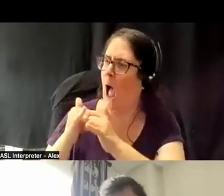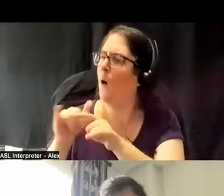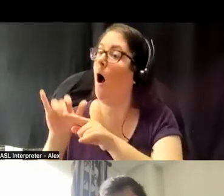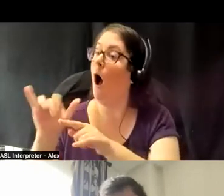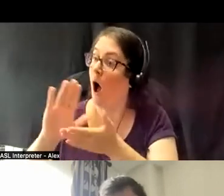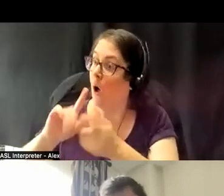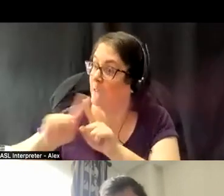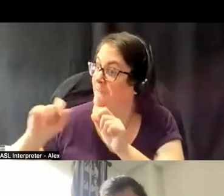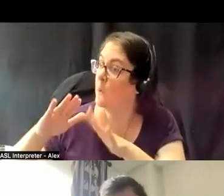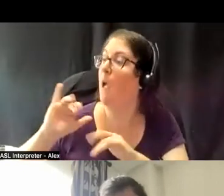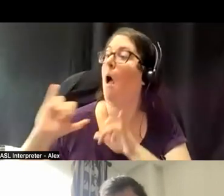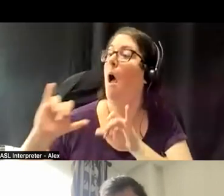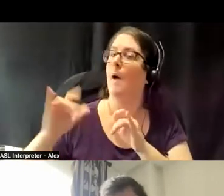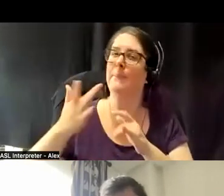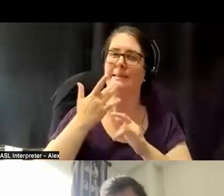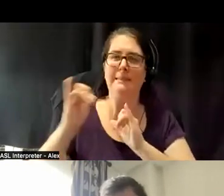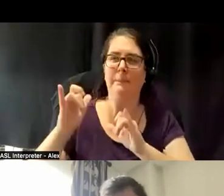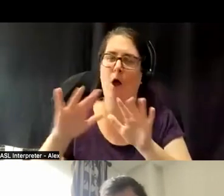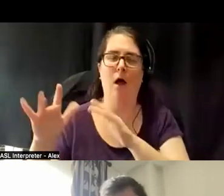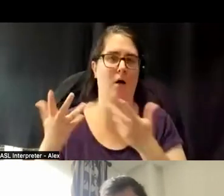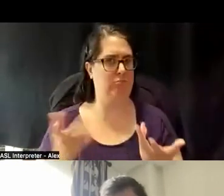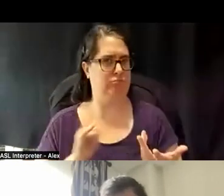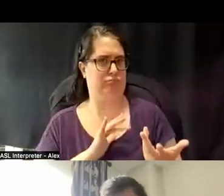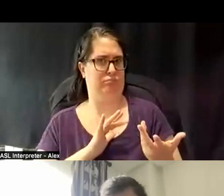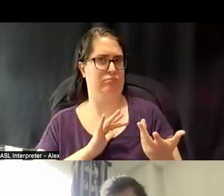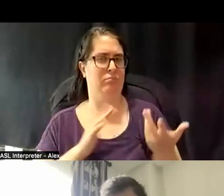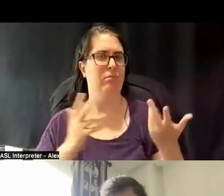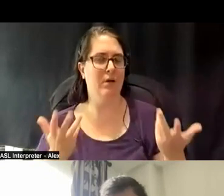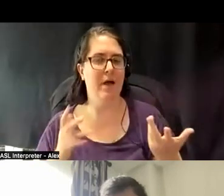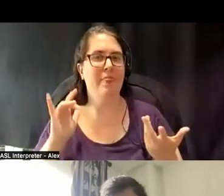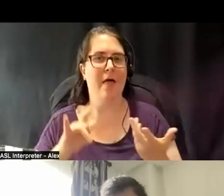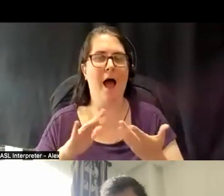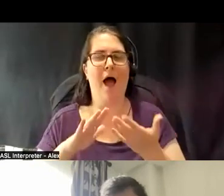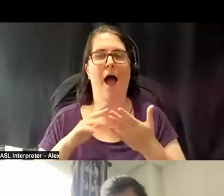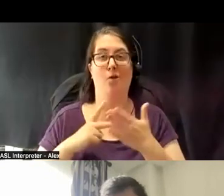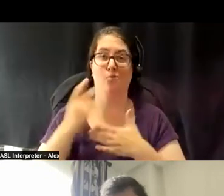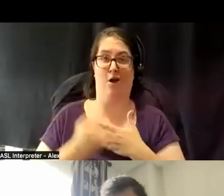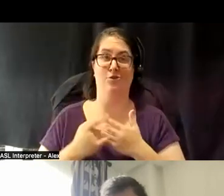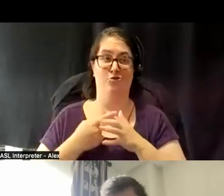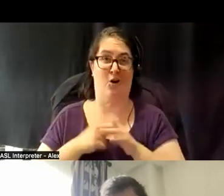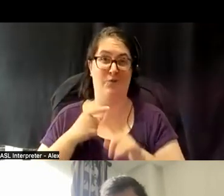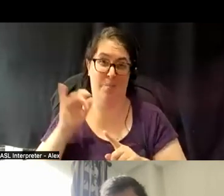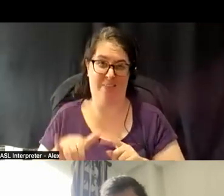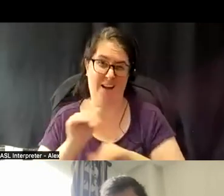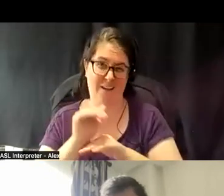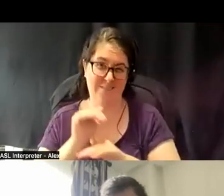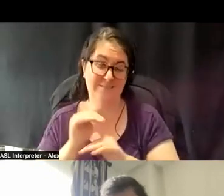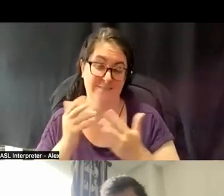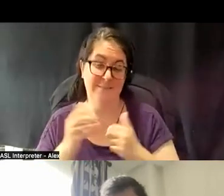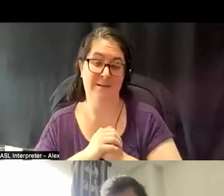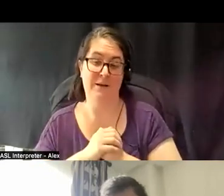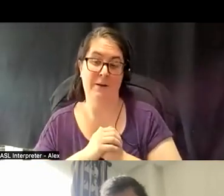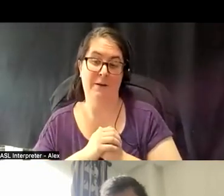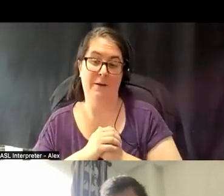to get together and to get to know the community. And this is actually how a lot of our projects started. This is how the